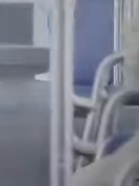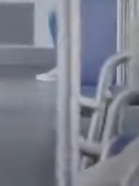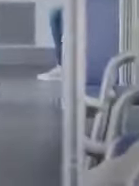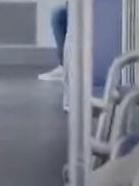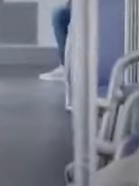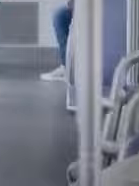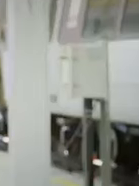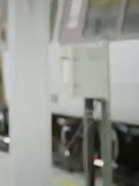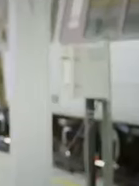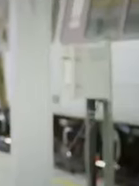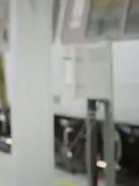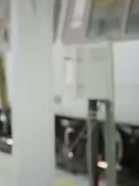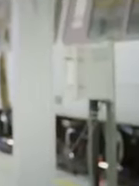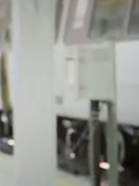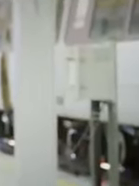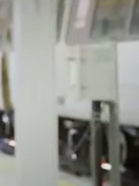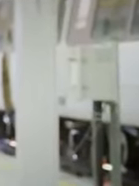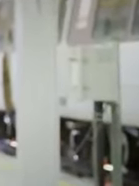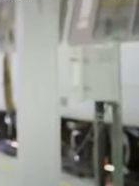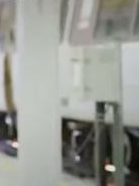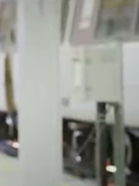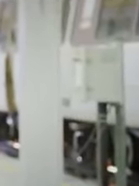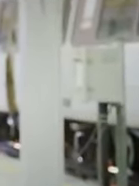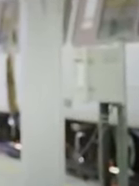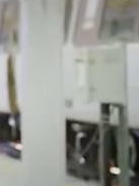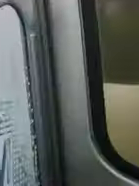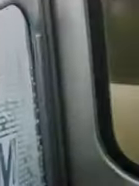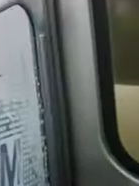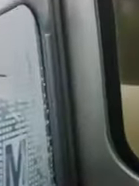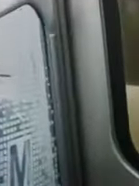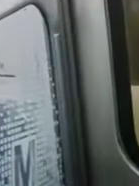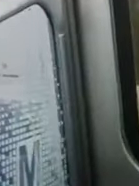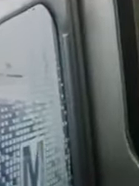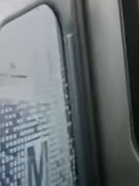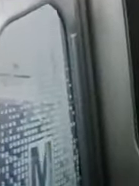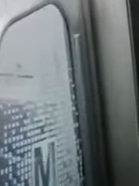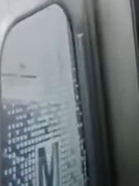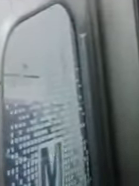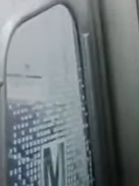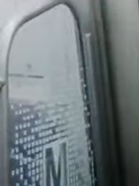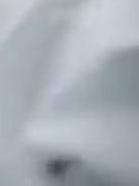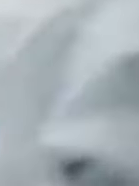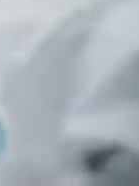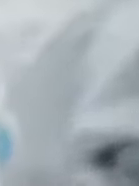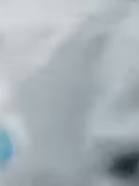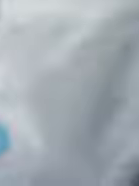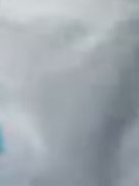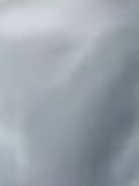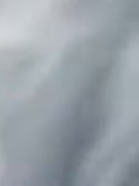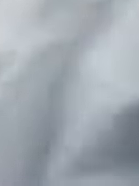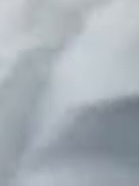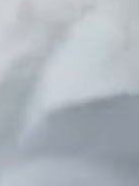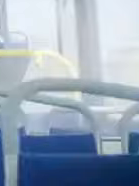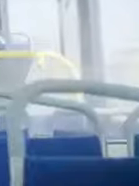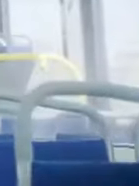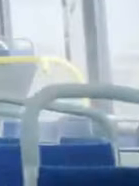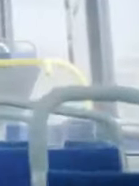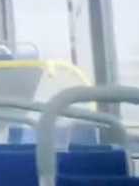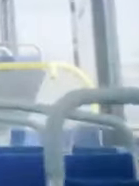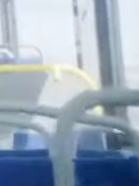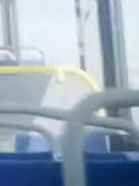our community, and people need to be able to get where they need to go. We're cleaning like never before. Trains, buses,